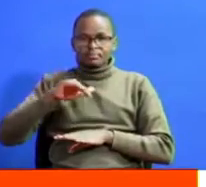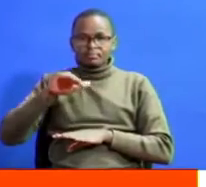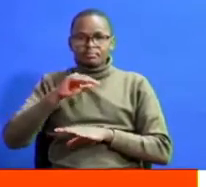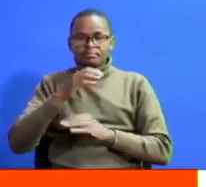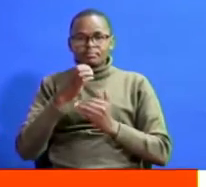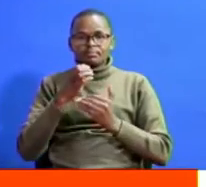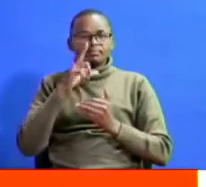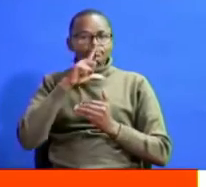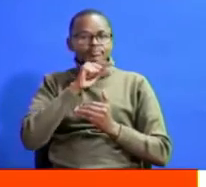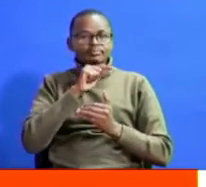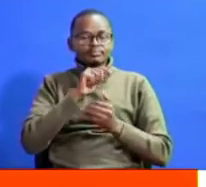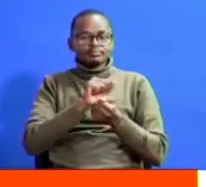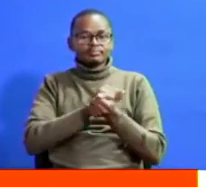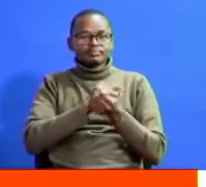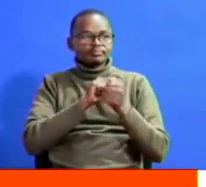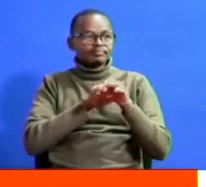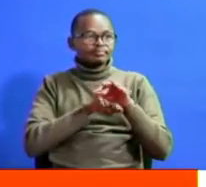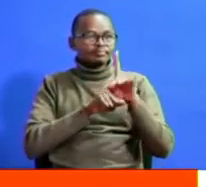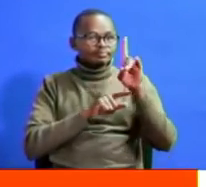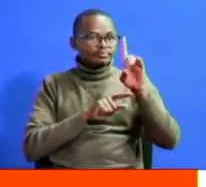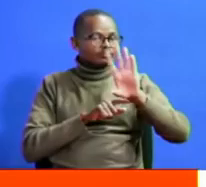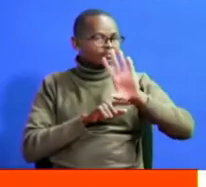on Friday. Si mara